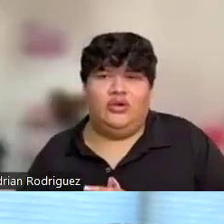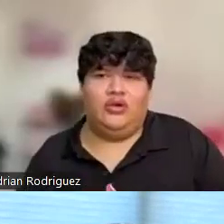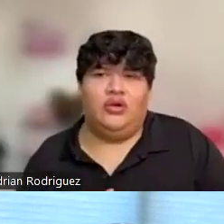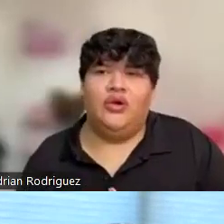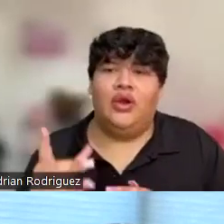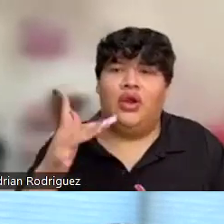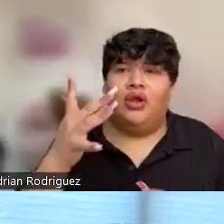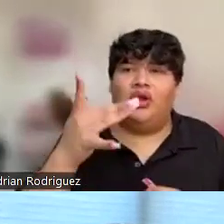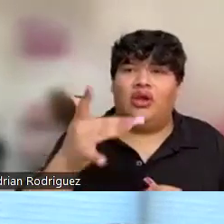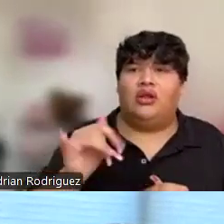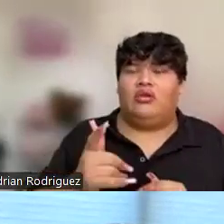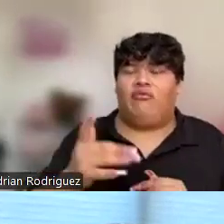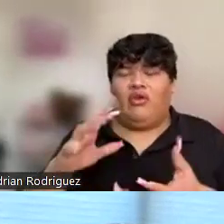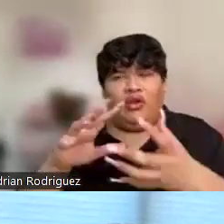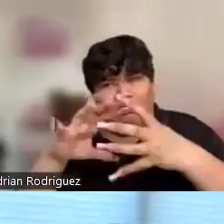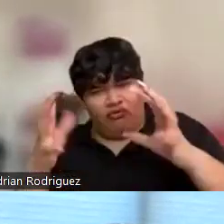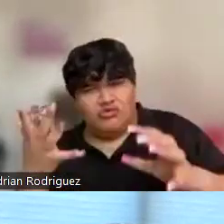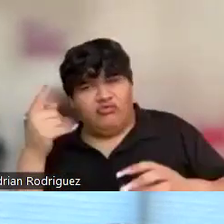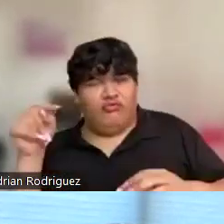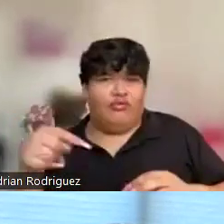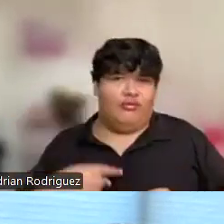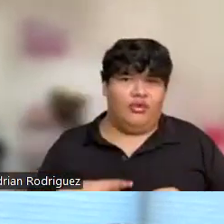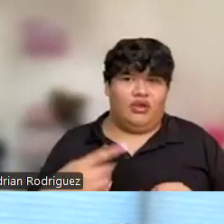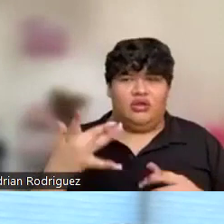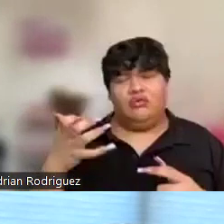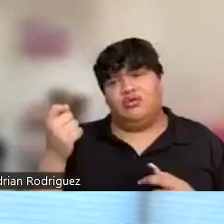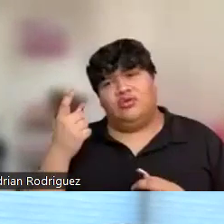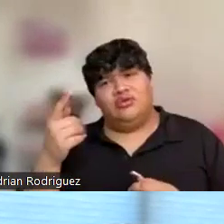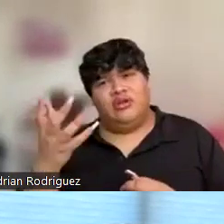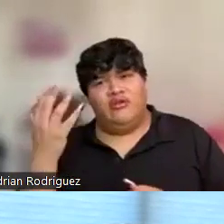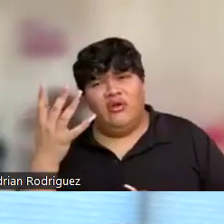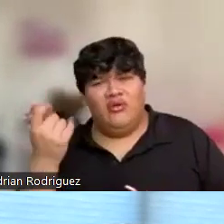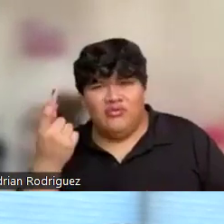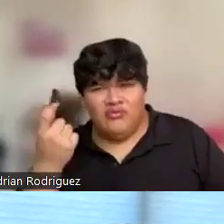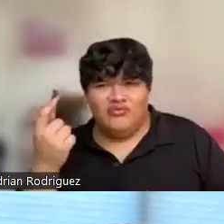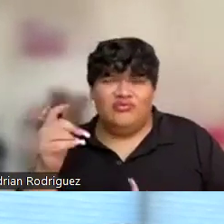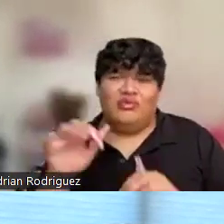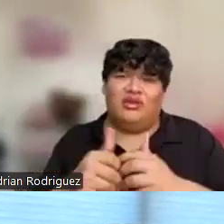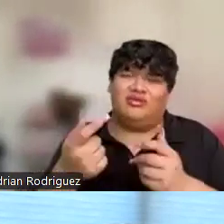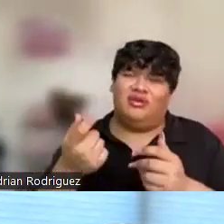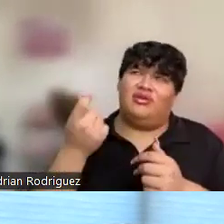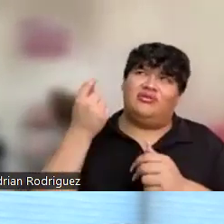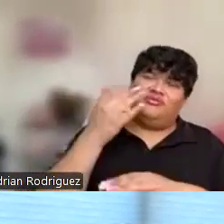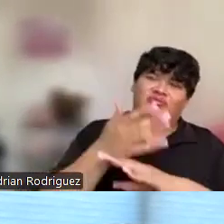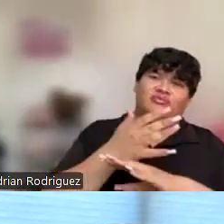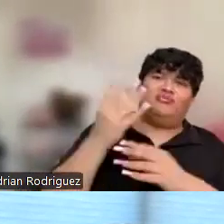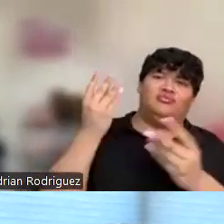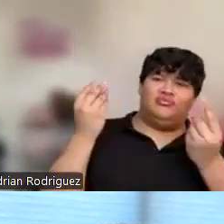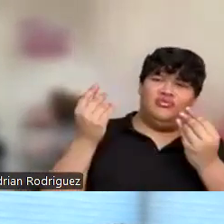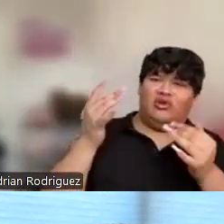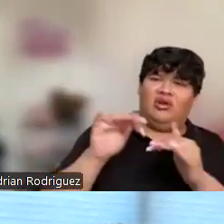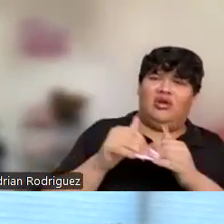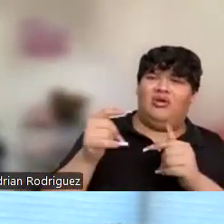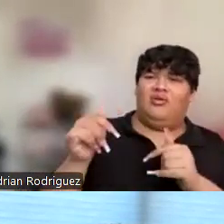And it's very confusing for me trying to figure this out and trying to convey it to the